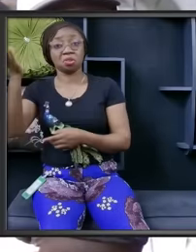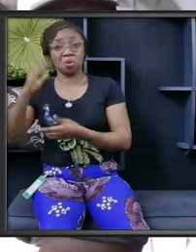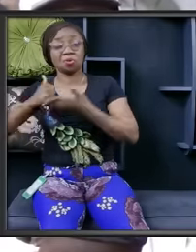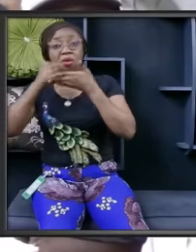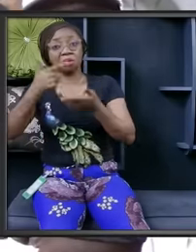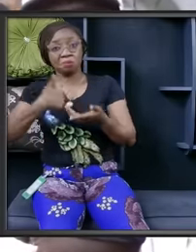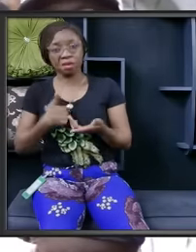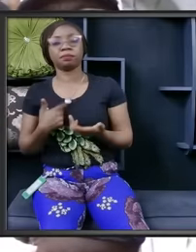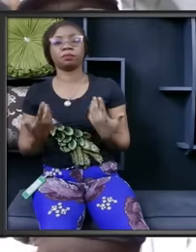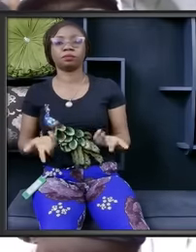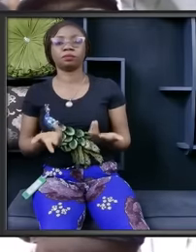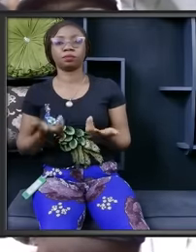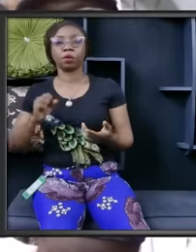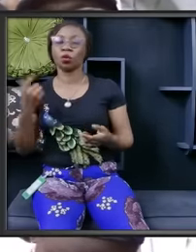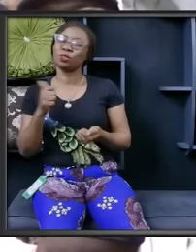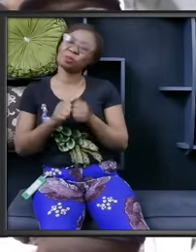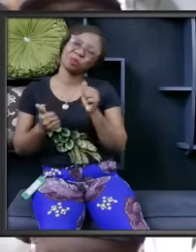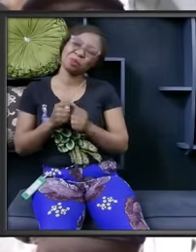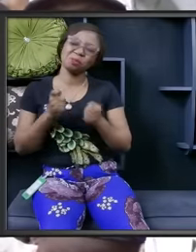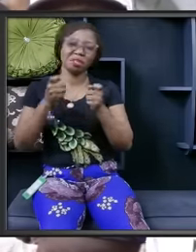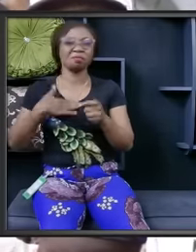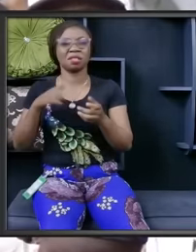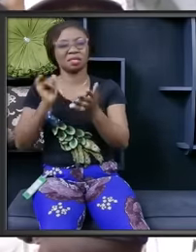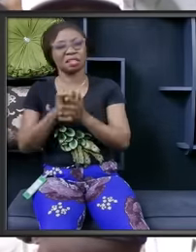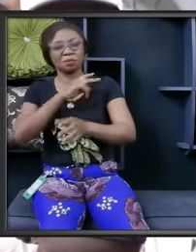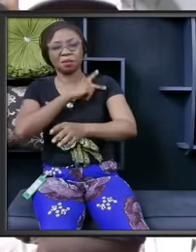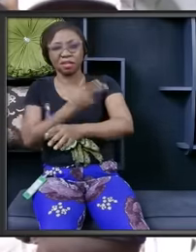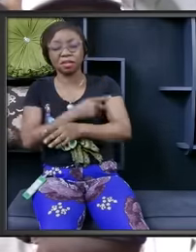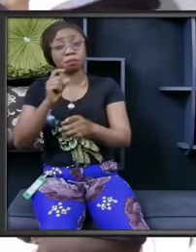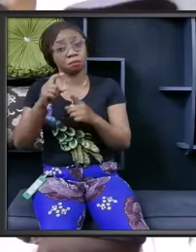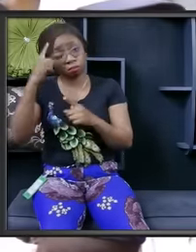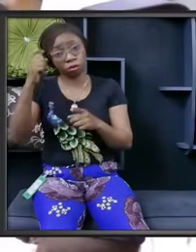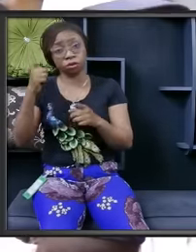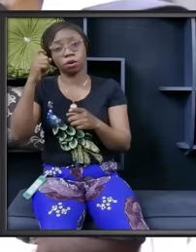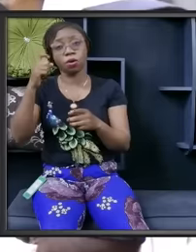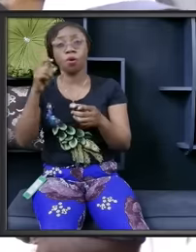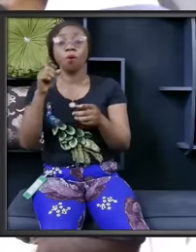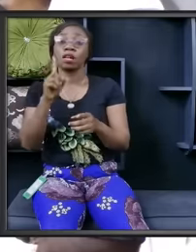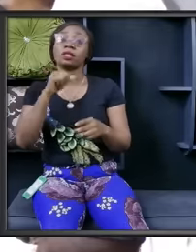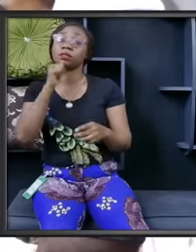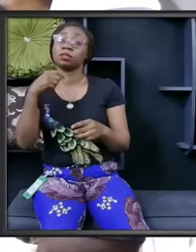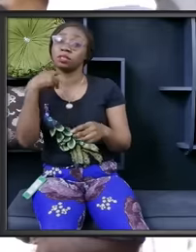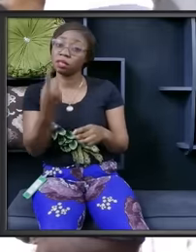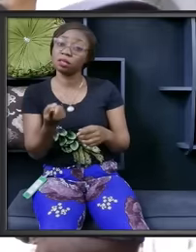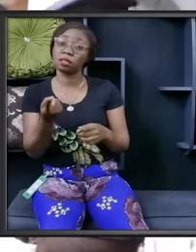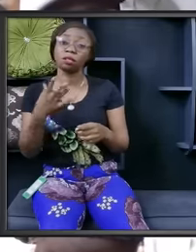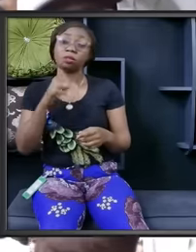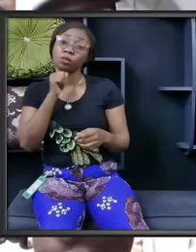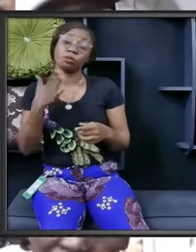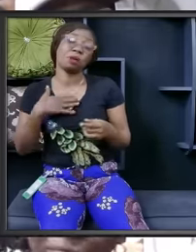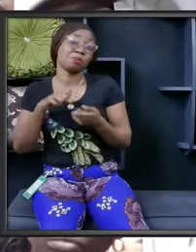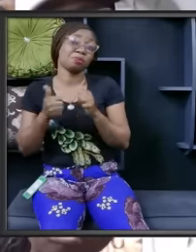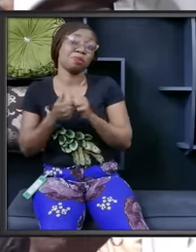the wahala way they give me for that pregnancy. Because one, I know they tell them, say, no be my problem, make it chase woman. Mm. I know say,